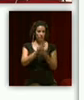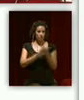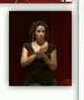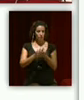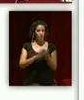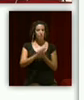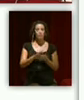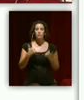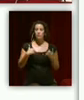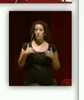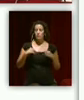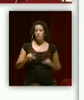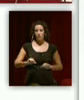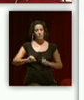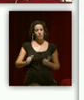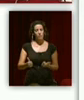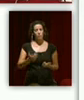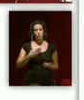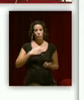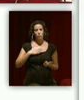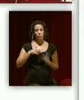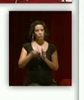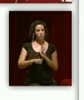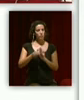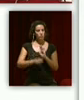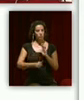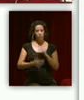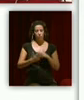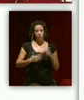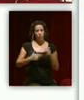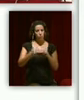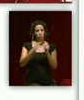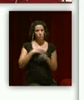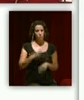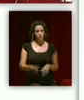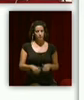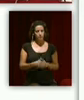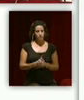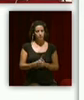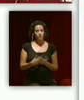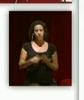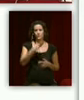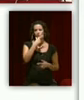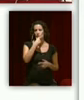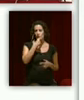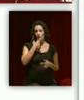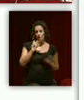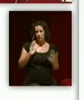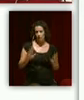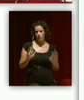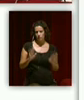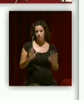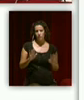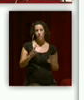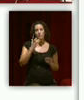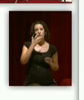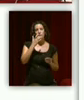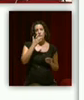internet because this is a web application, and then you can start creating your own application. It is rather easy